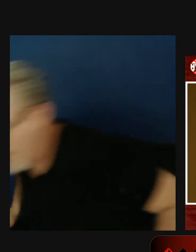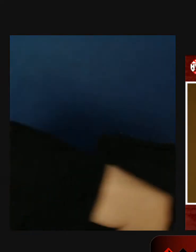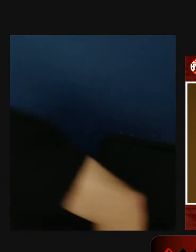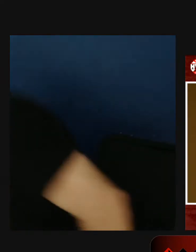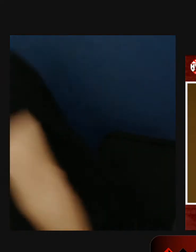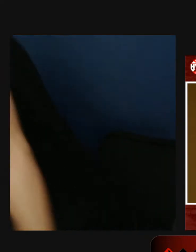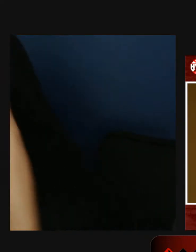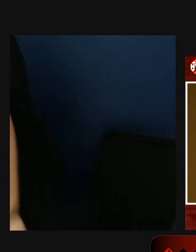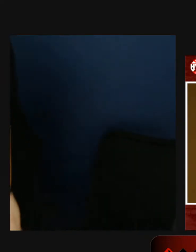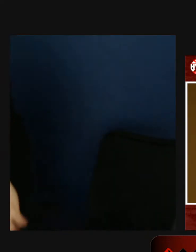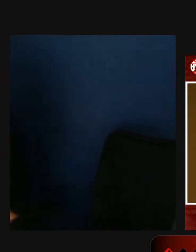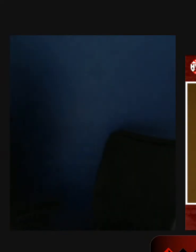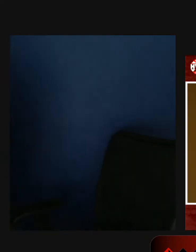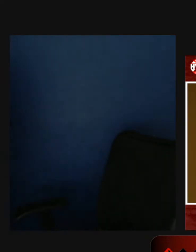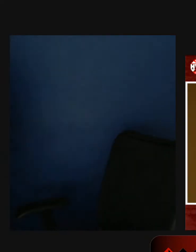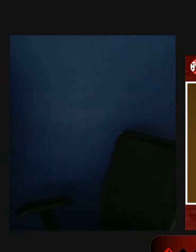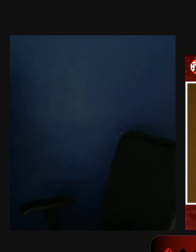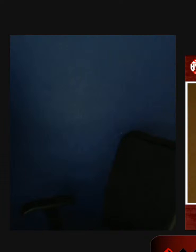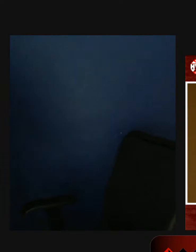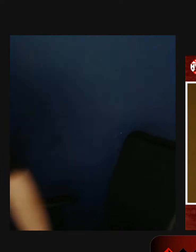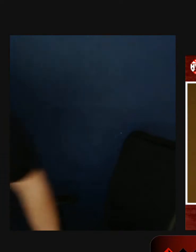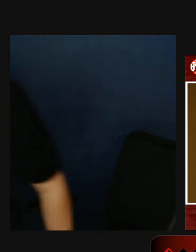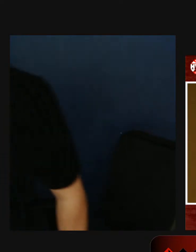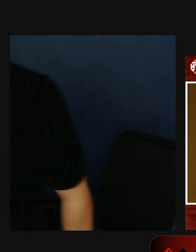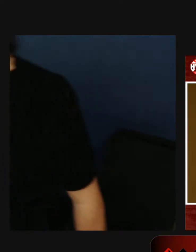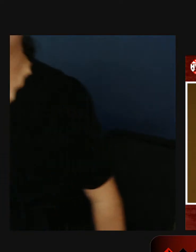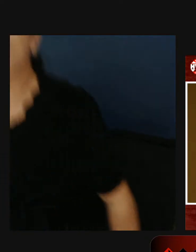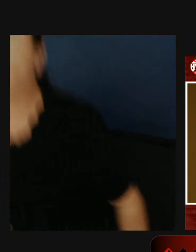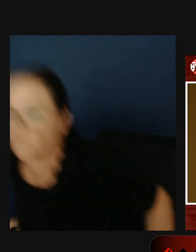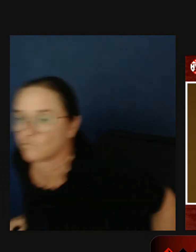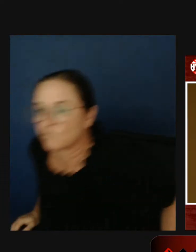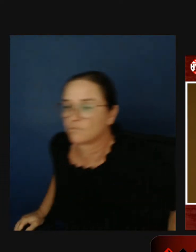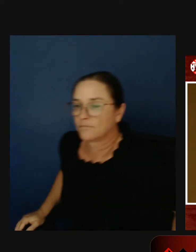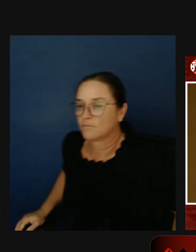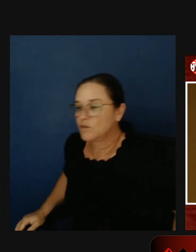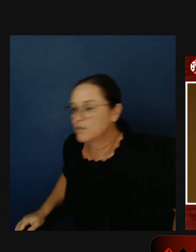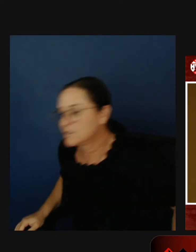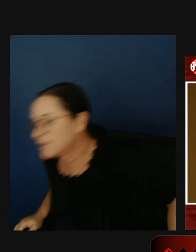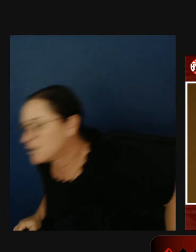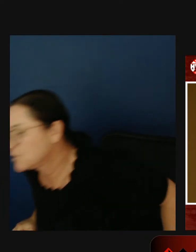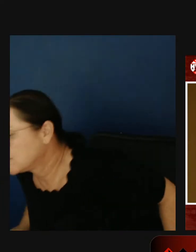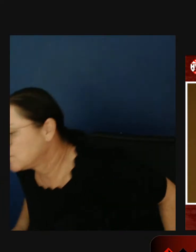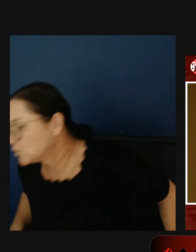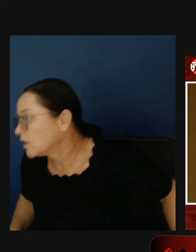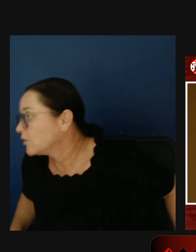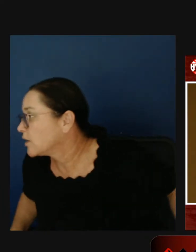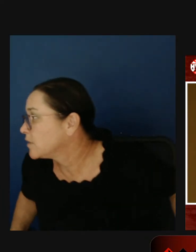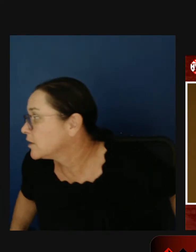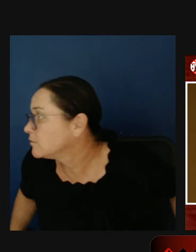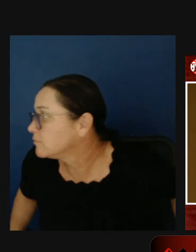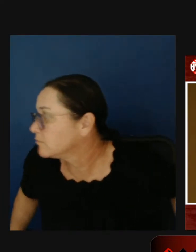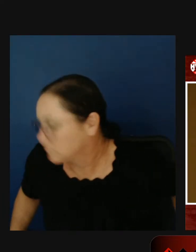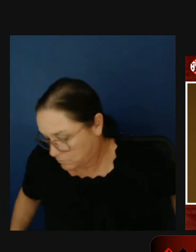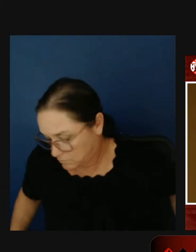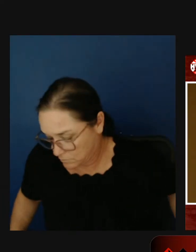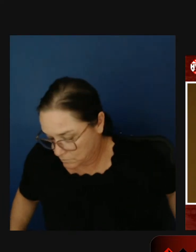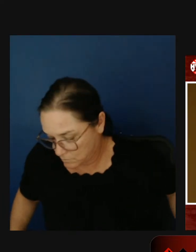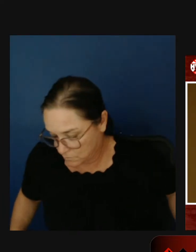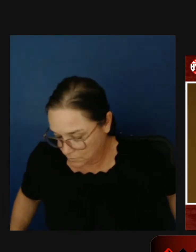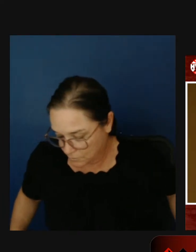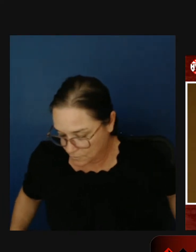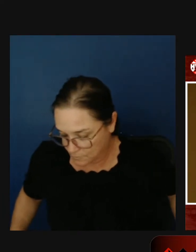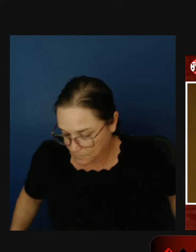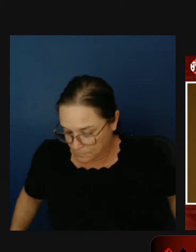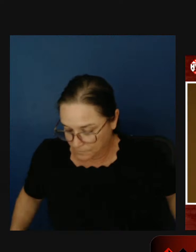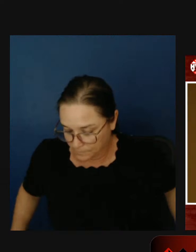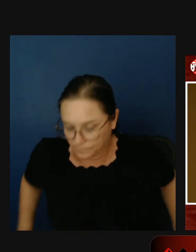Here's Frank Dickmore and Frank Truesdale's map of the East Rift Zone. You see all this in here is kind of that